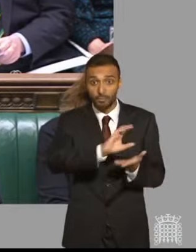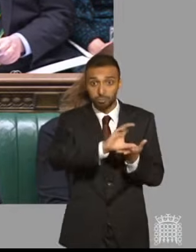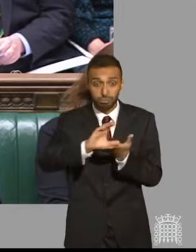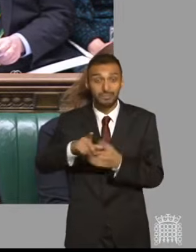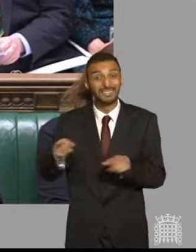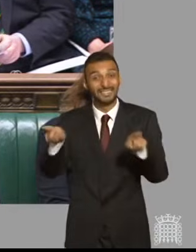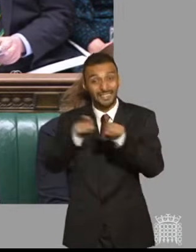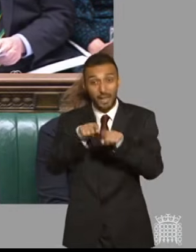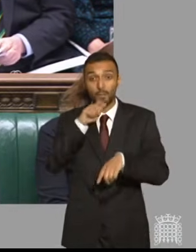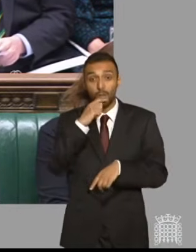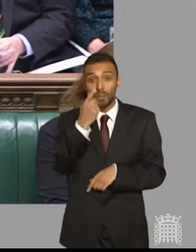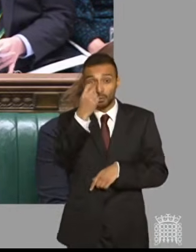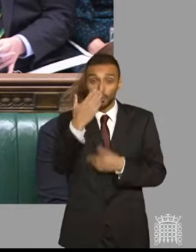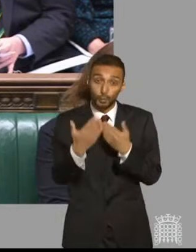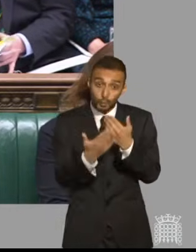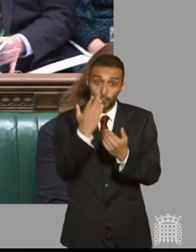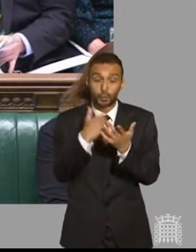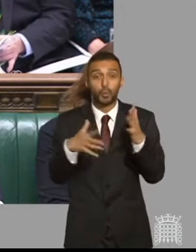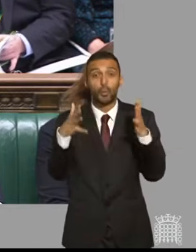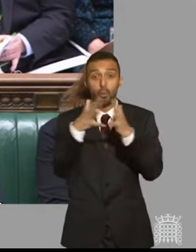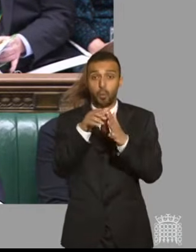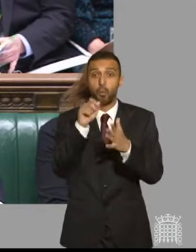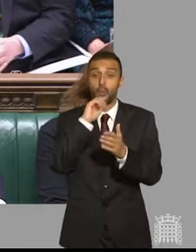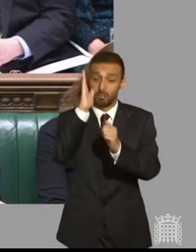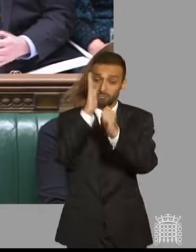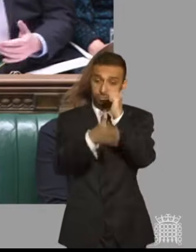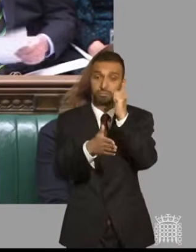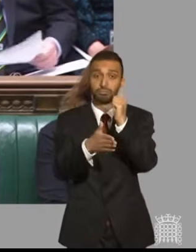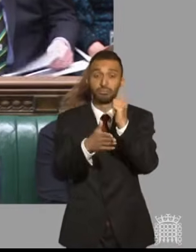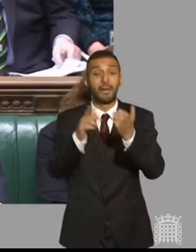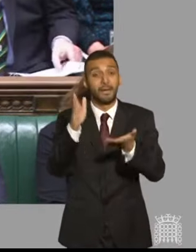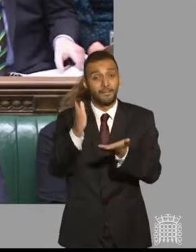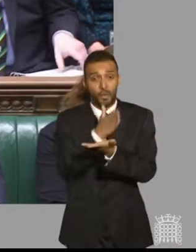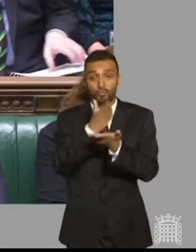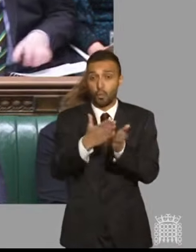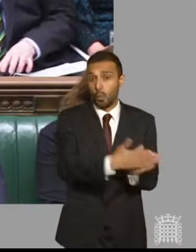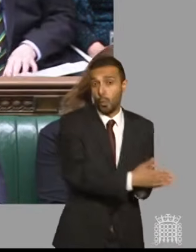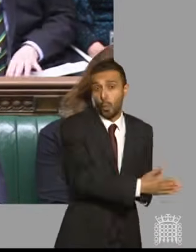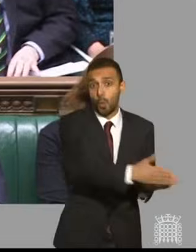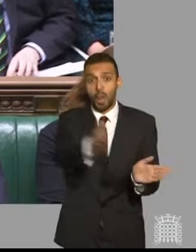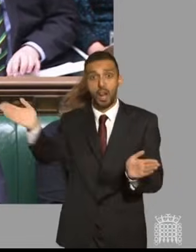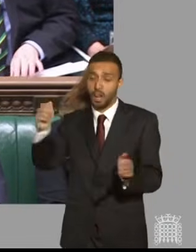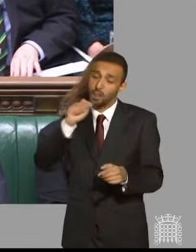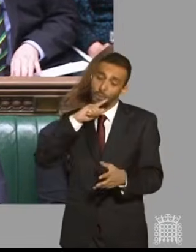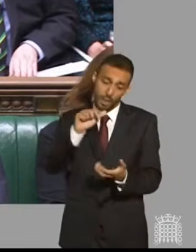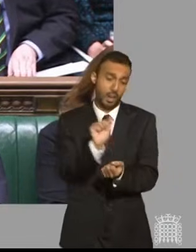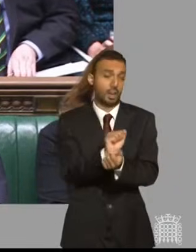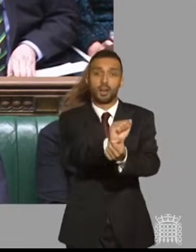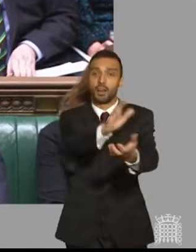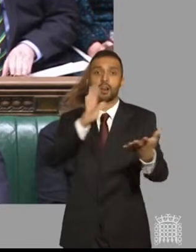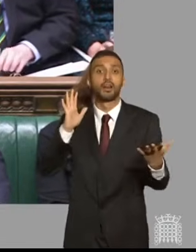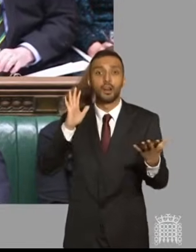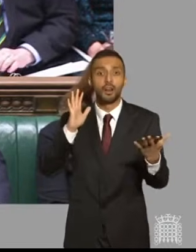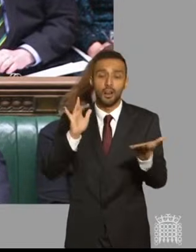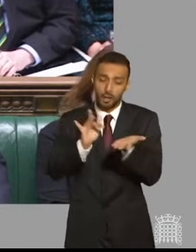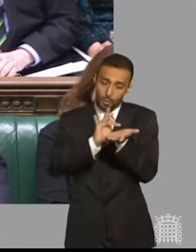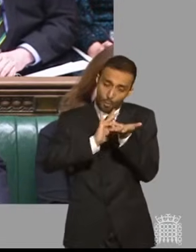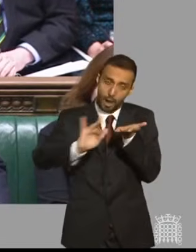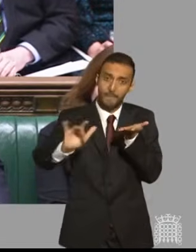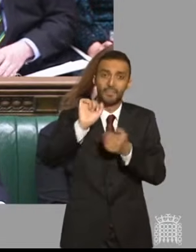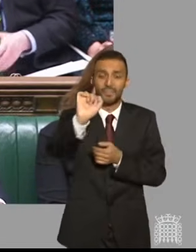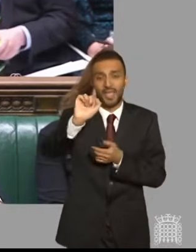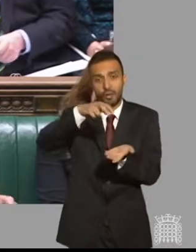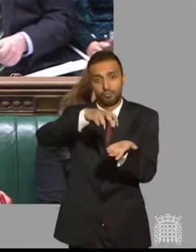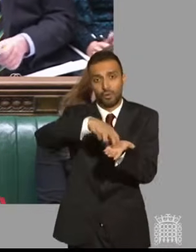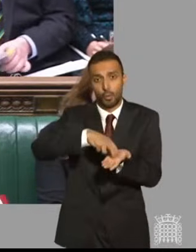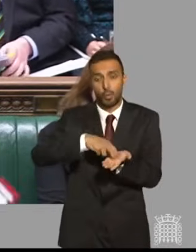sure that we do what is needed, that the truth does come to light, we right the wrongs of the past, and crucially, that victims get the